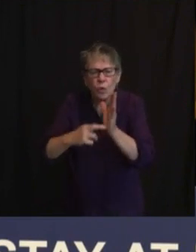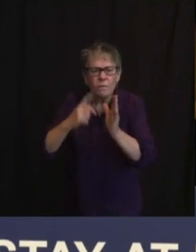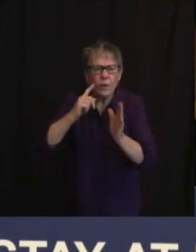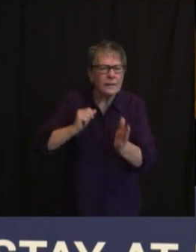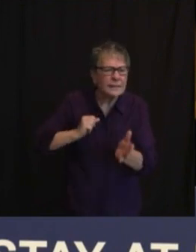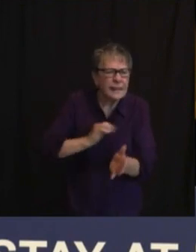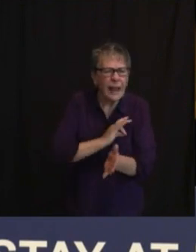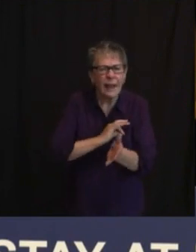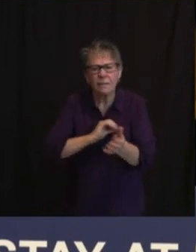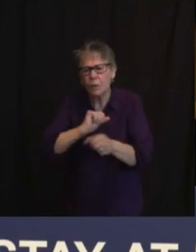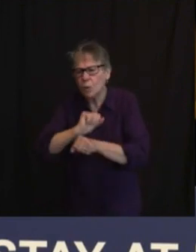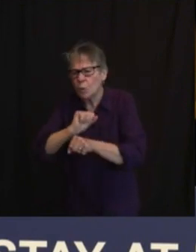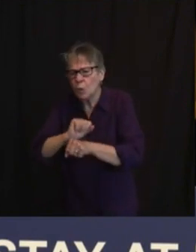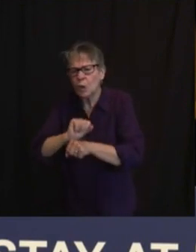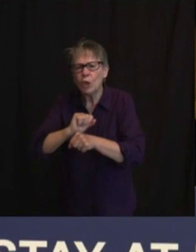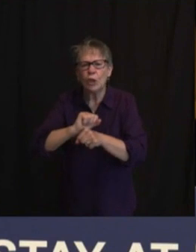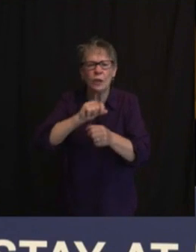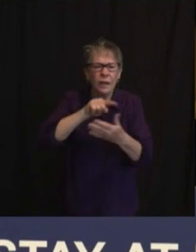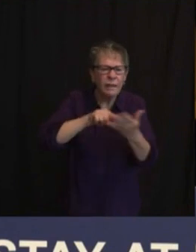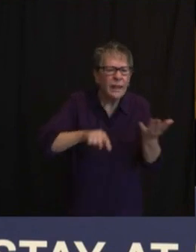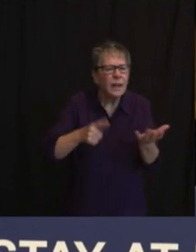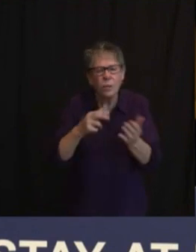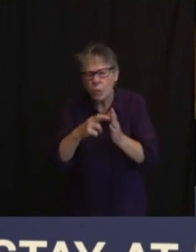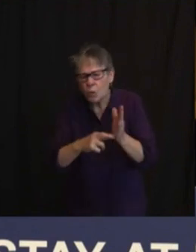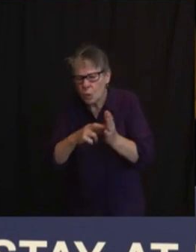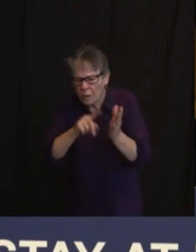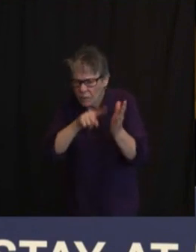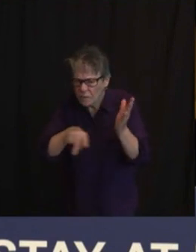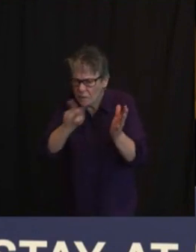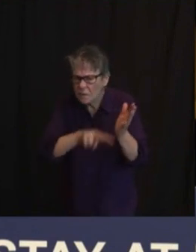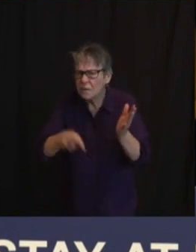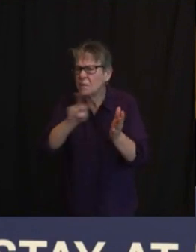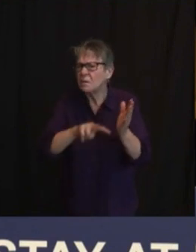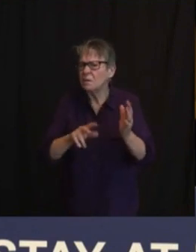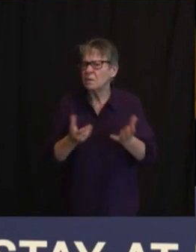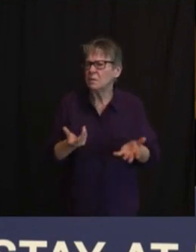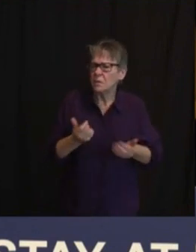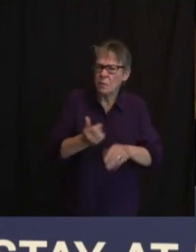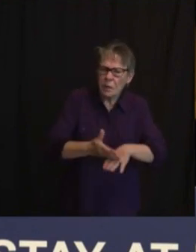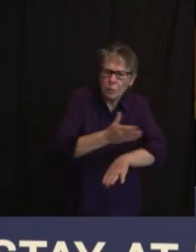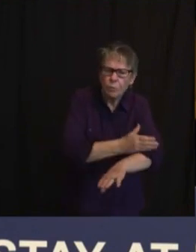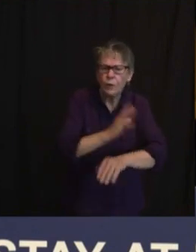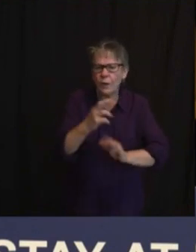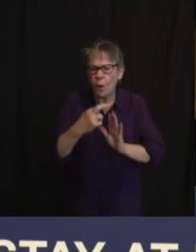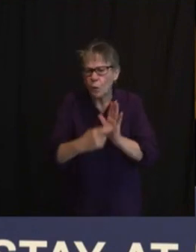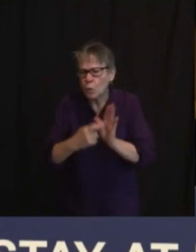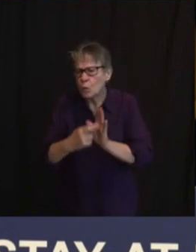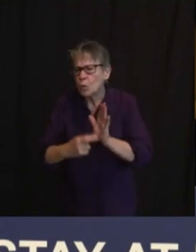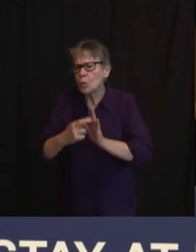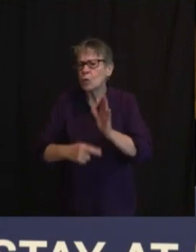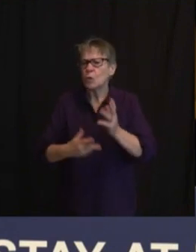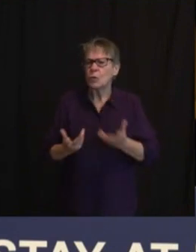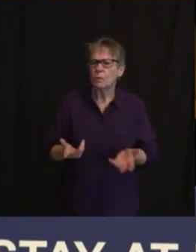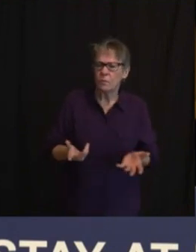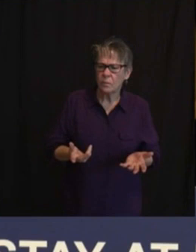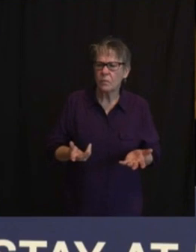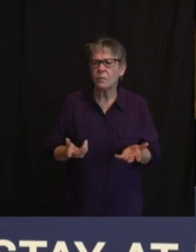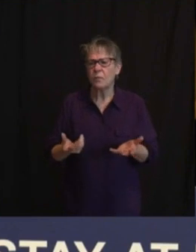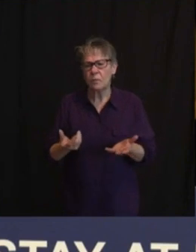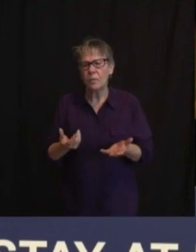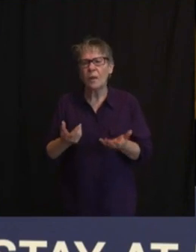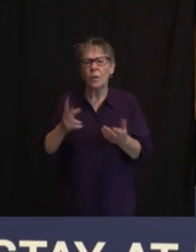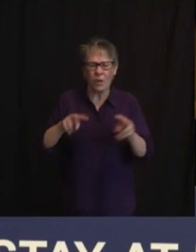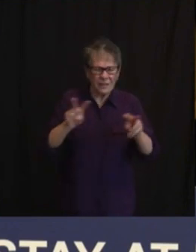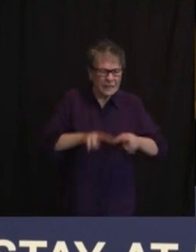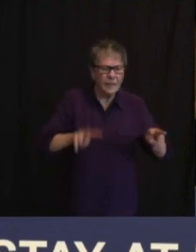outcomes. They will make recommendations on potential state or federal action to improve quality, safety,